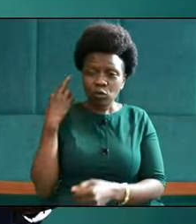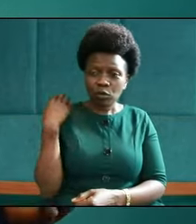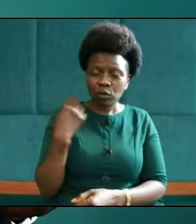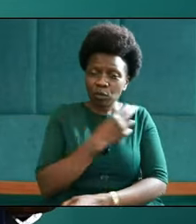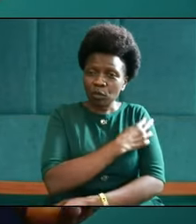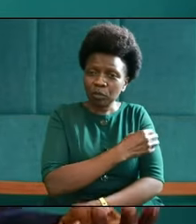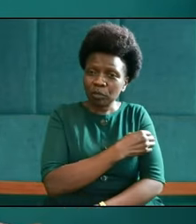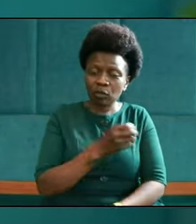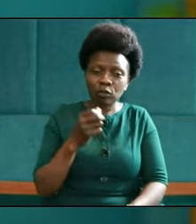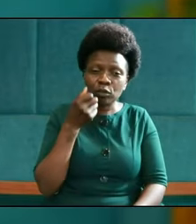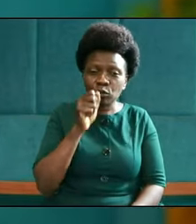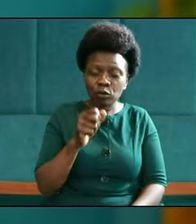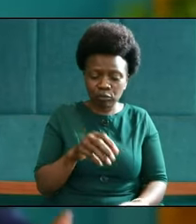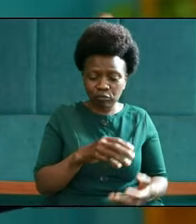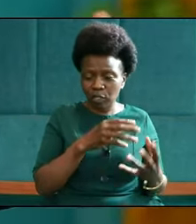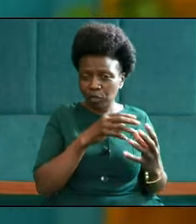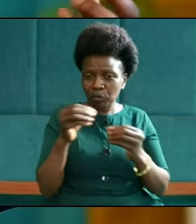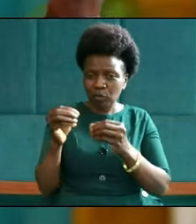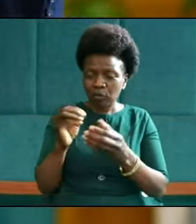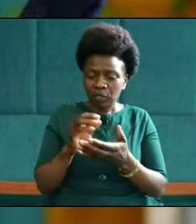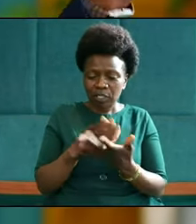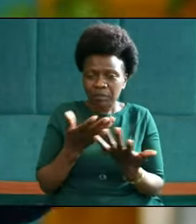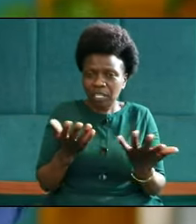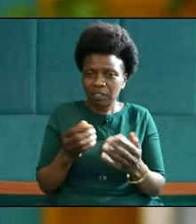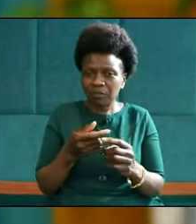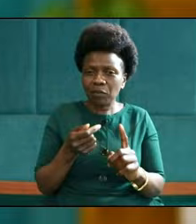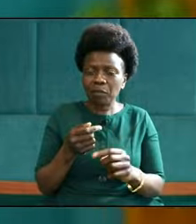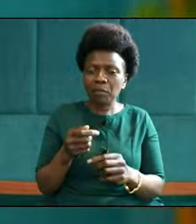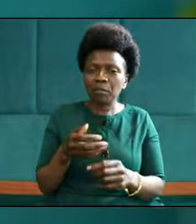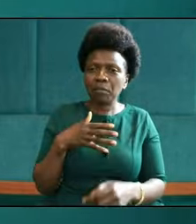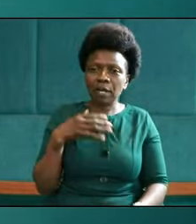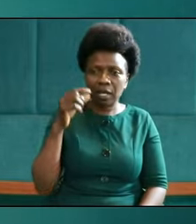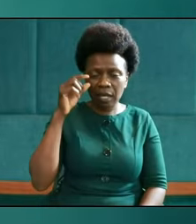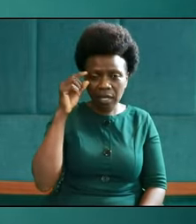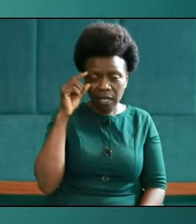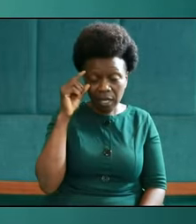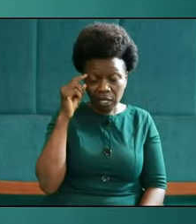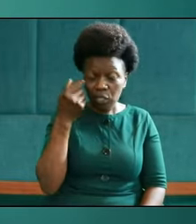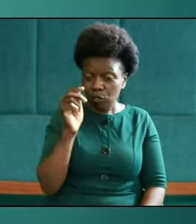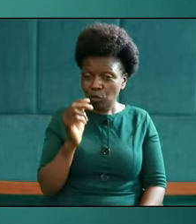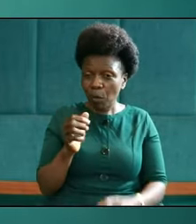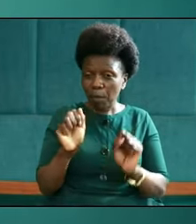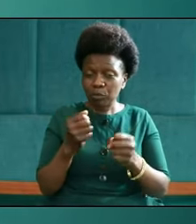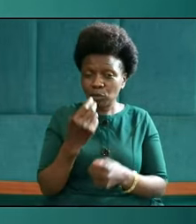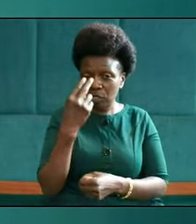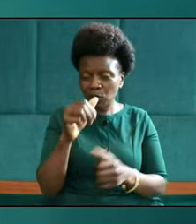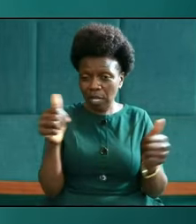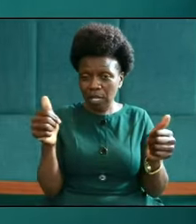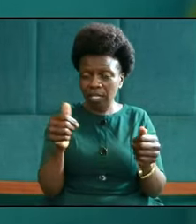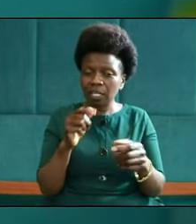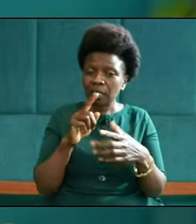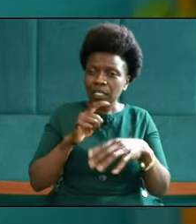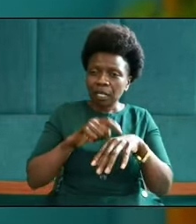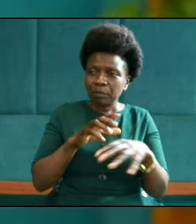Can they remove something from my eye? You know, they don't know what is that thing to be removed, so that she can be able to see. When I took her to the